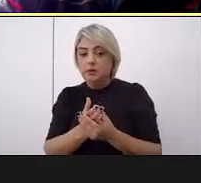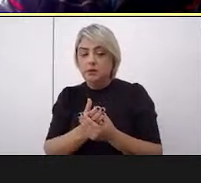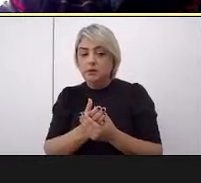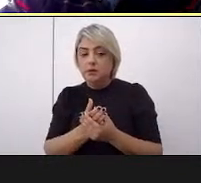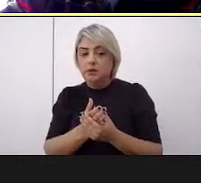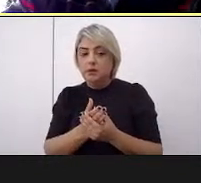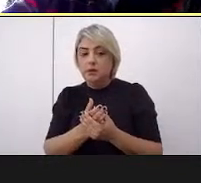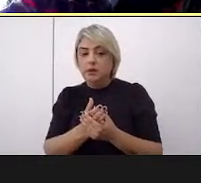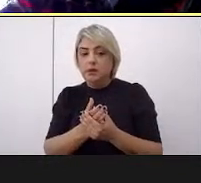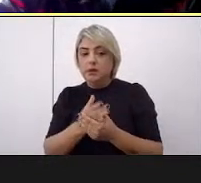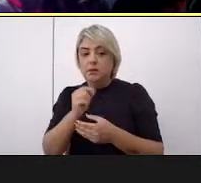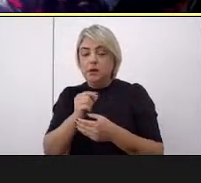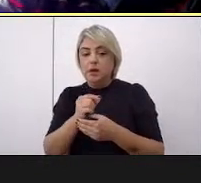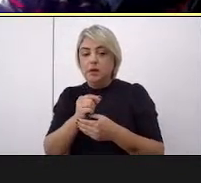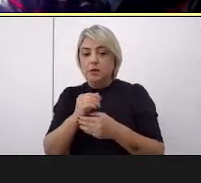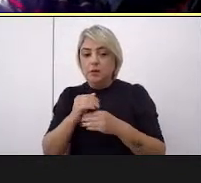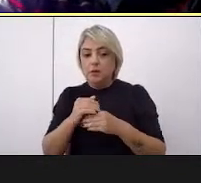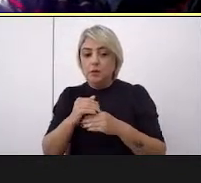violation.